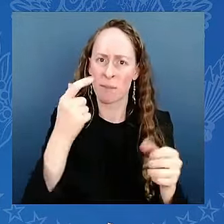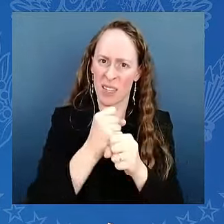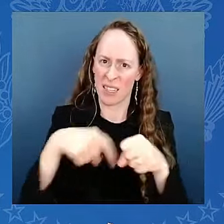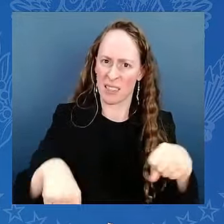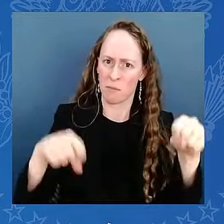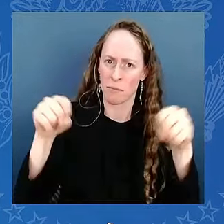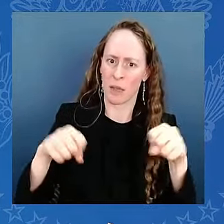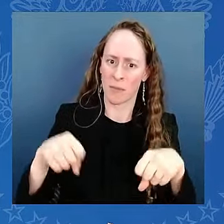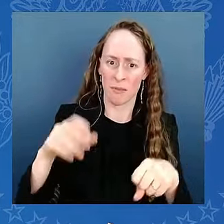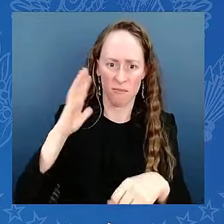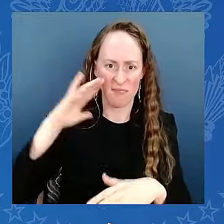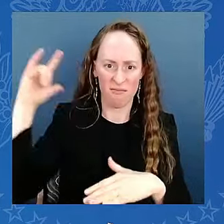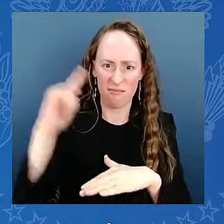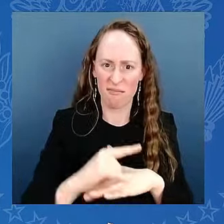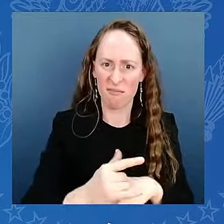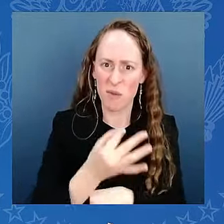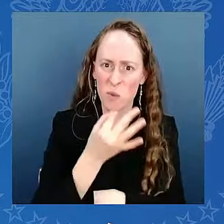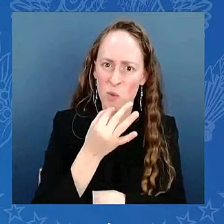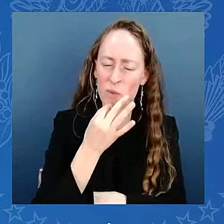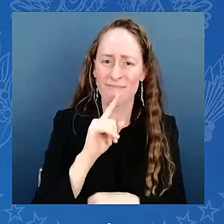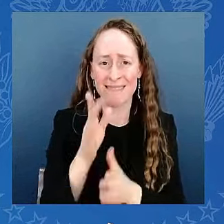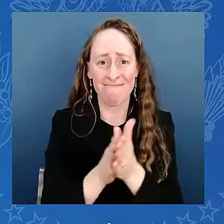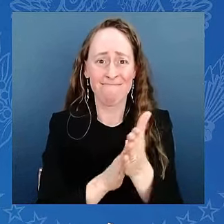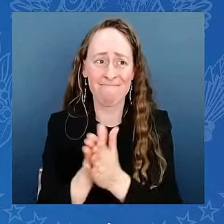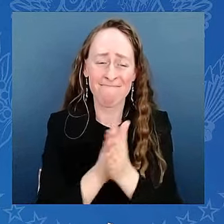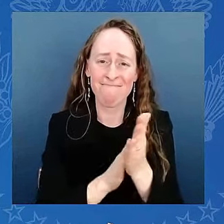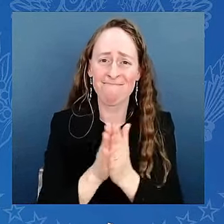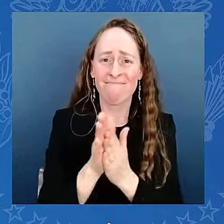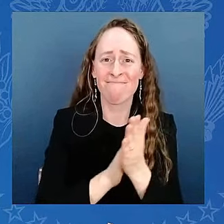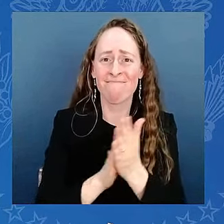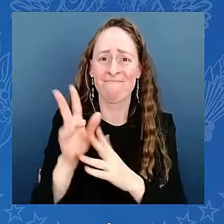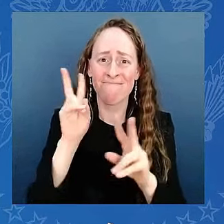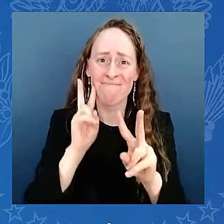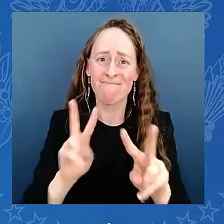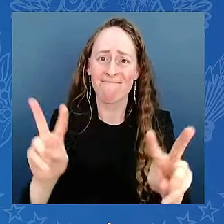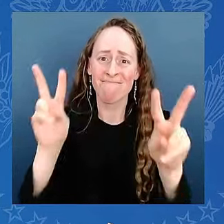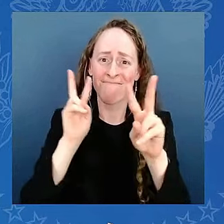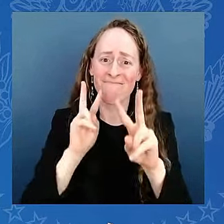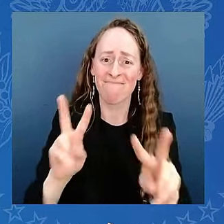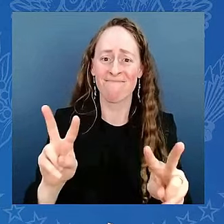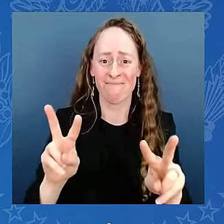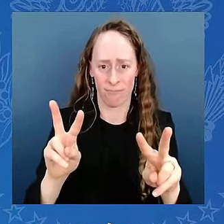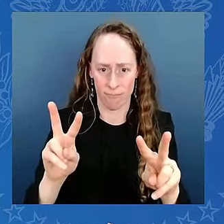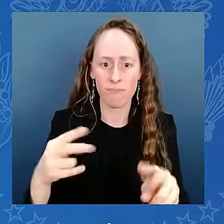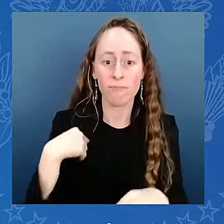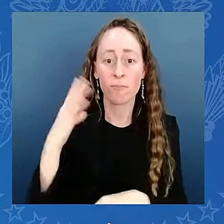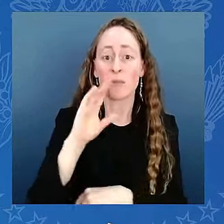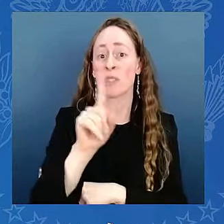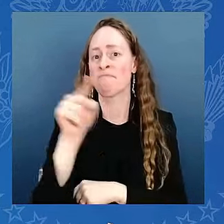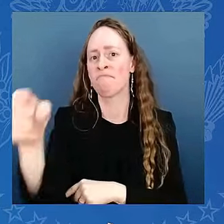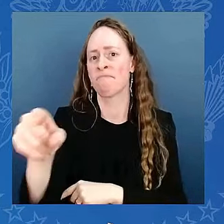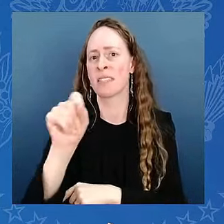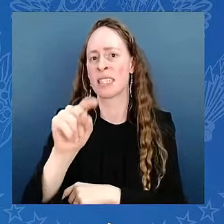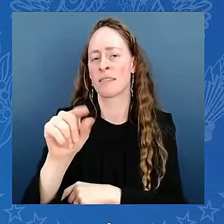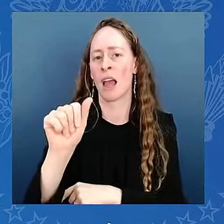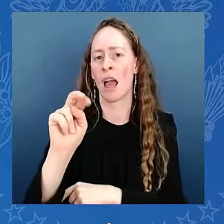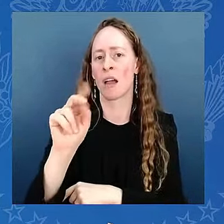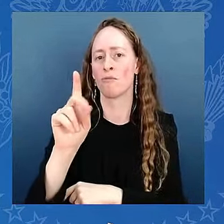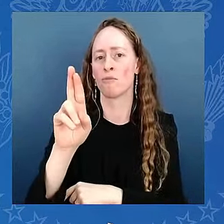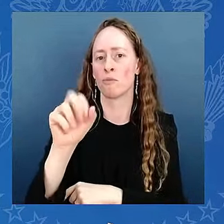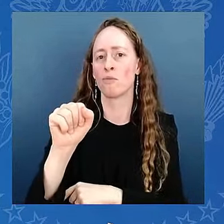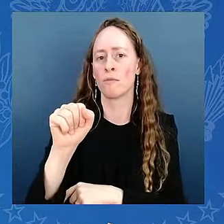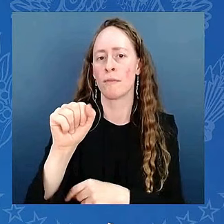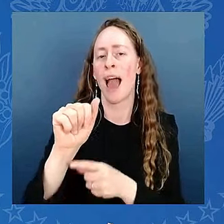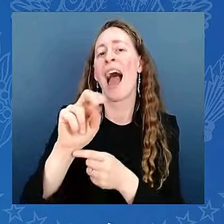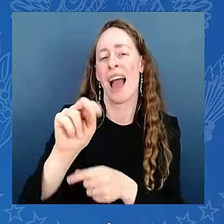to that. God willing, we're going to be out at Andrews and get that done. So thank you, thank you, thank you.